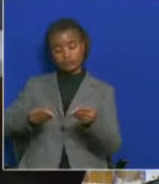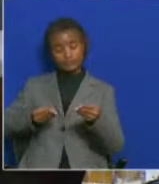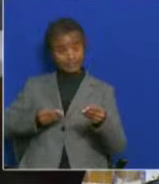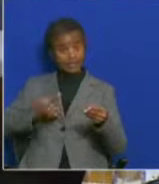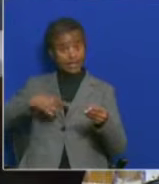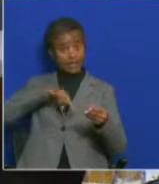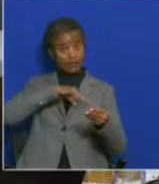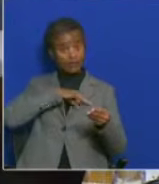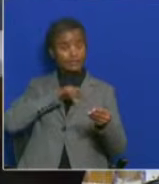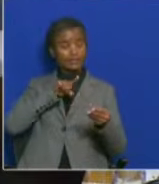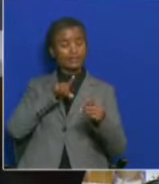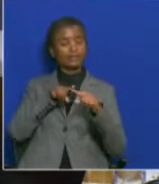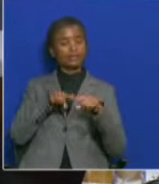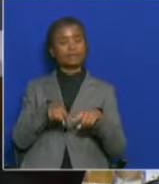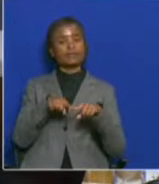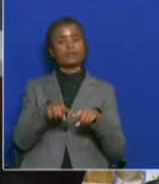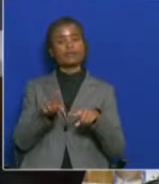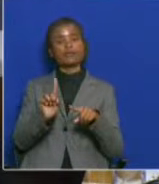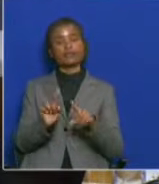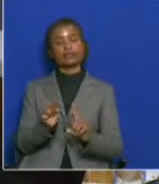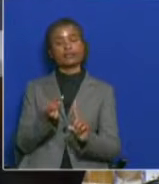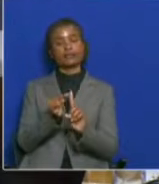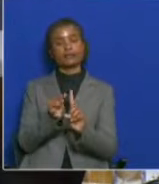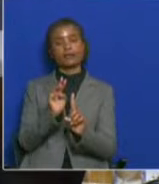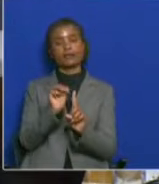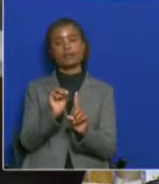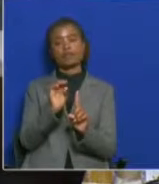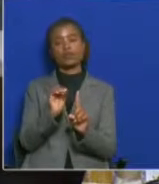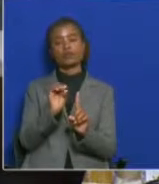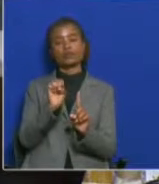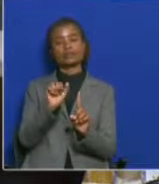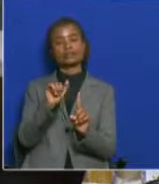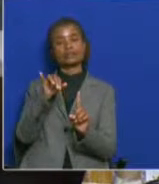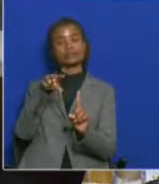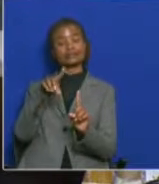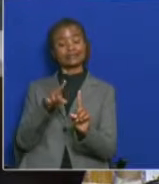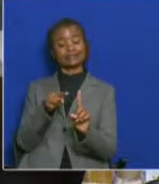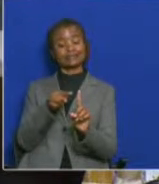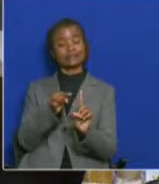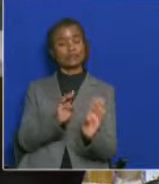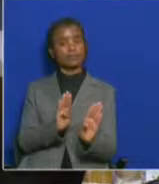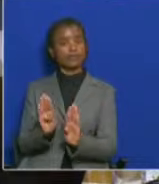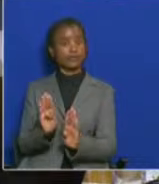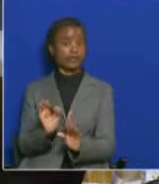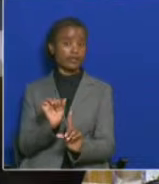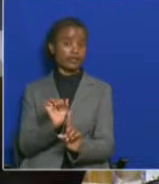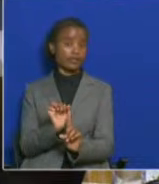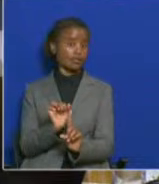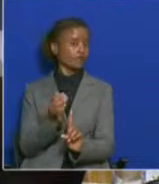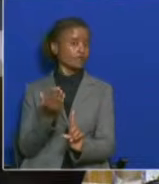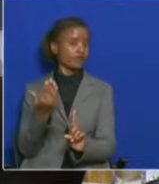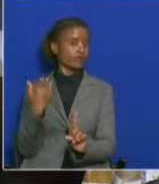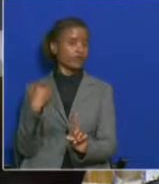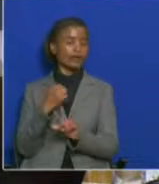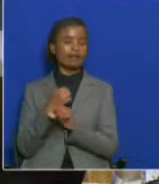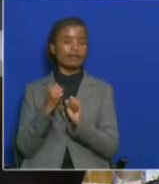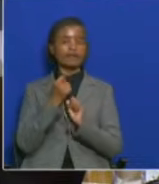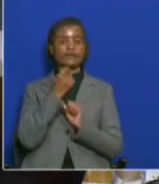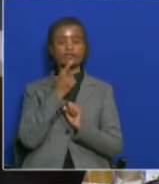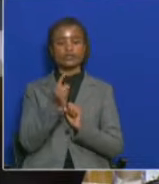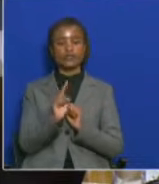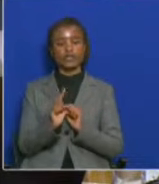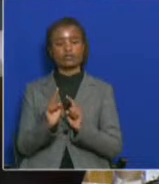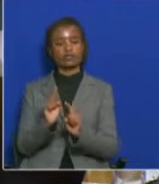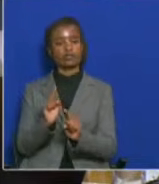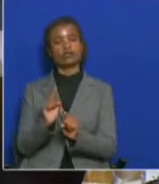alleged conduct. And at no point have we ever said that there are proven criminal cases and charges